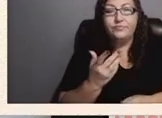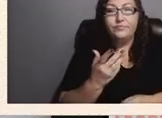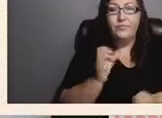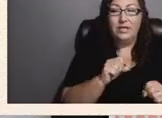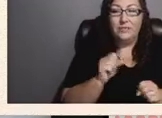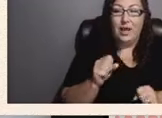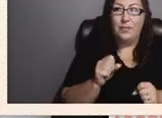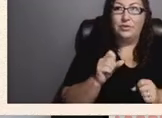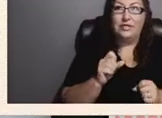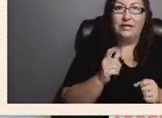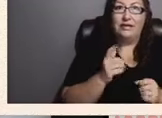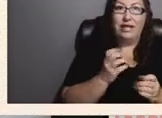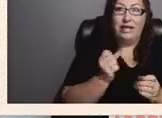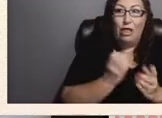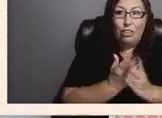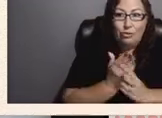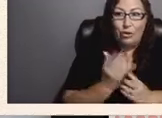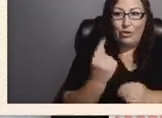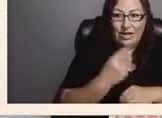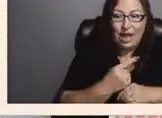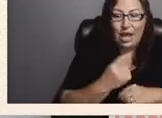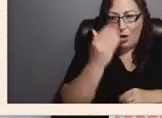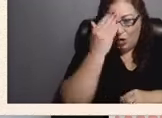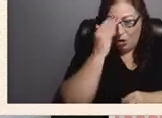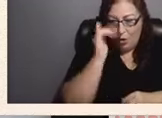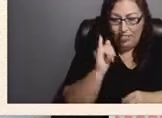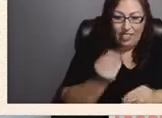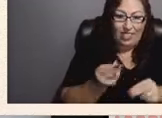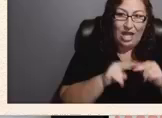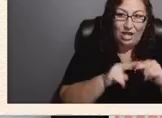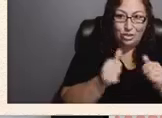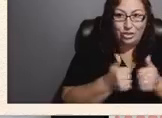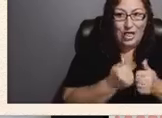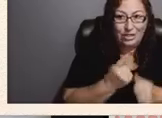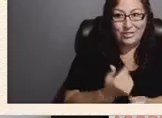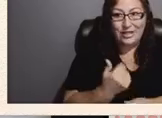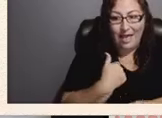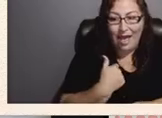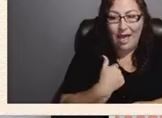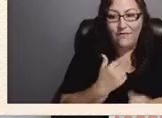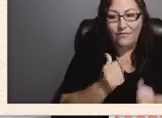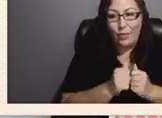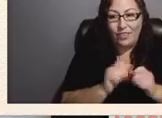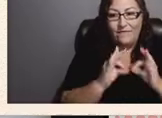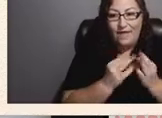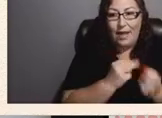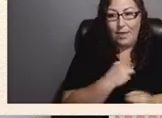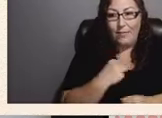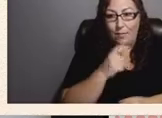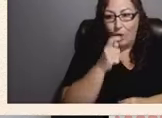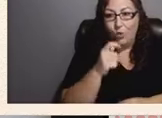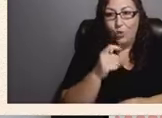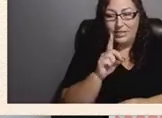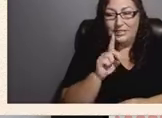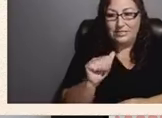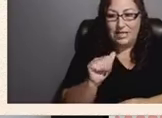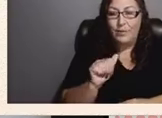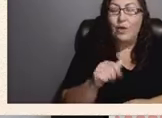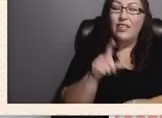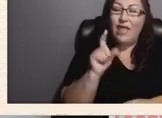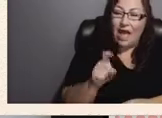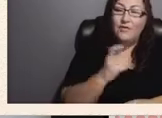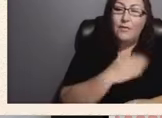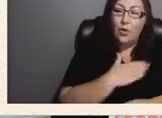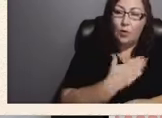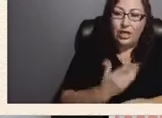day, knowing the extra challenges that they have with a family member, they have to be willing to